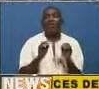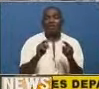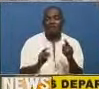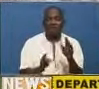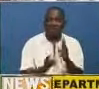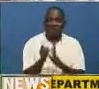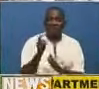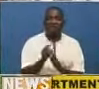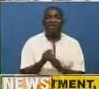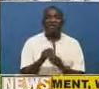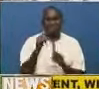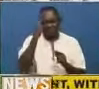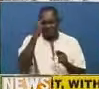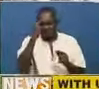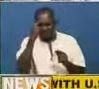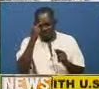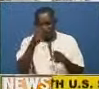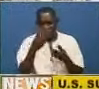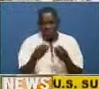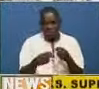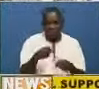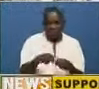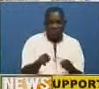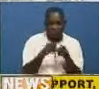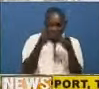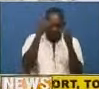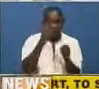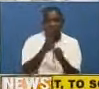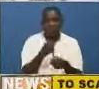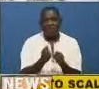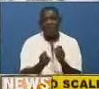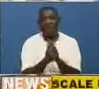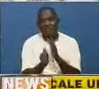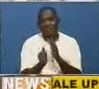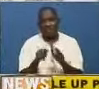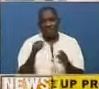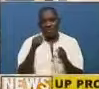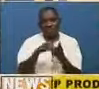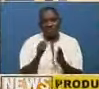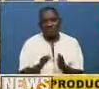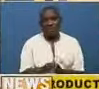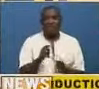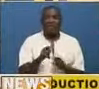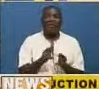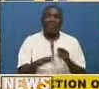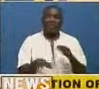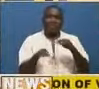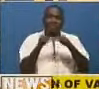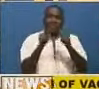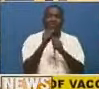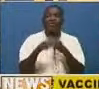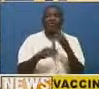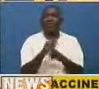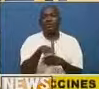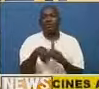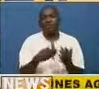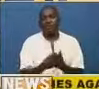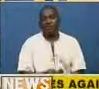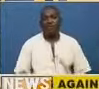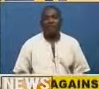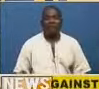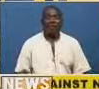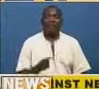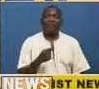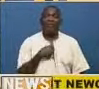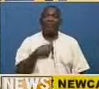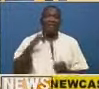develop the critical thinking, problem-solving and decision-making skills of their students to match up with world bests. It is